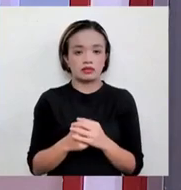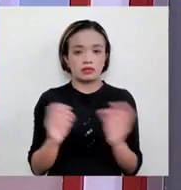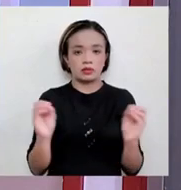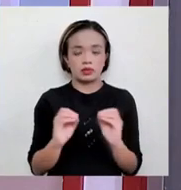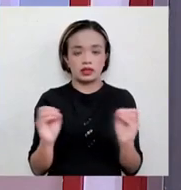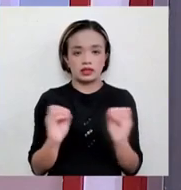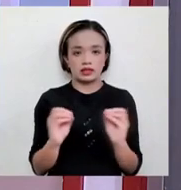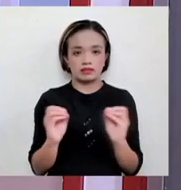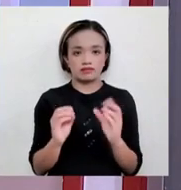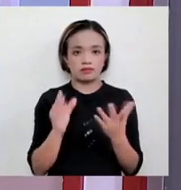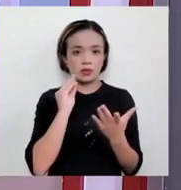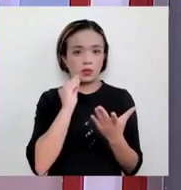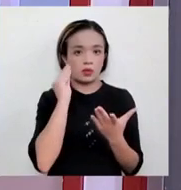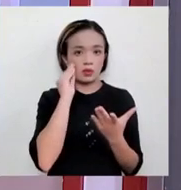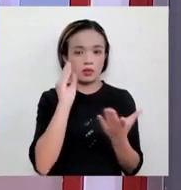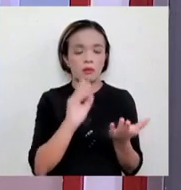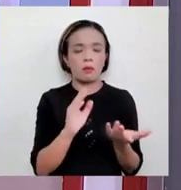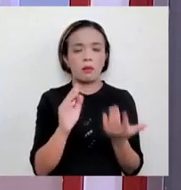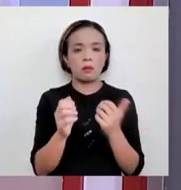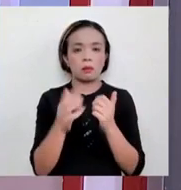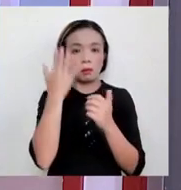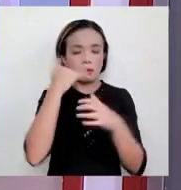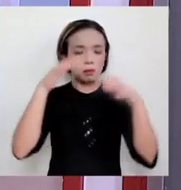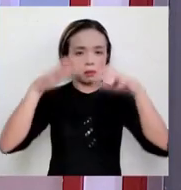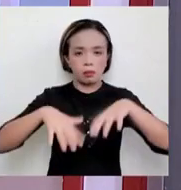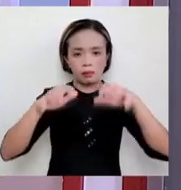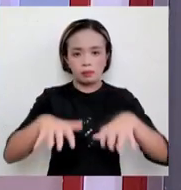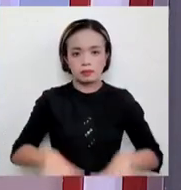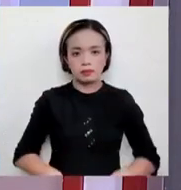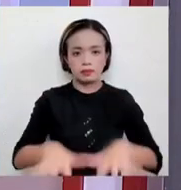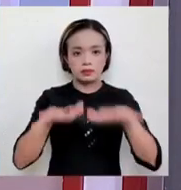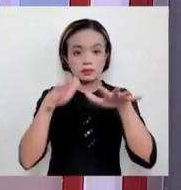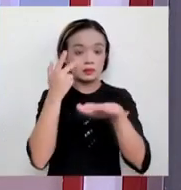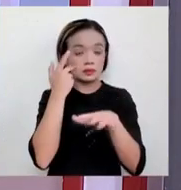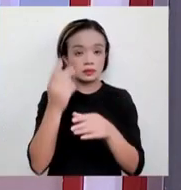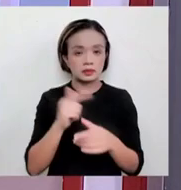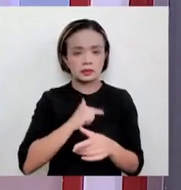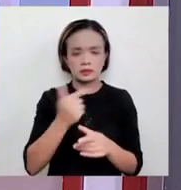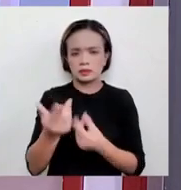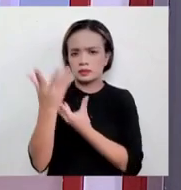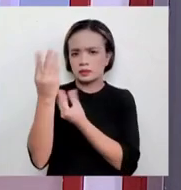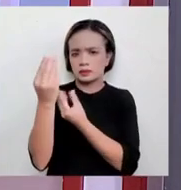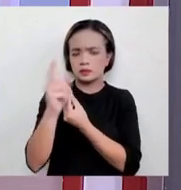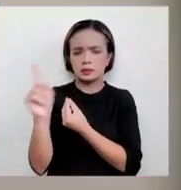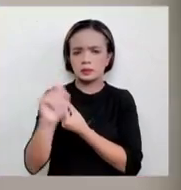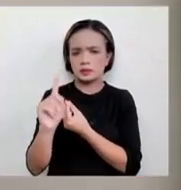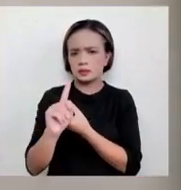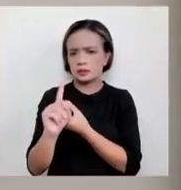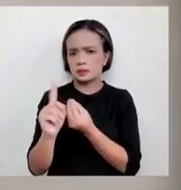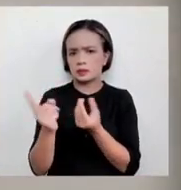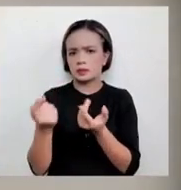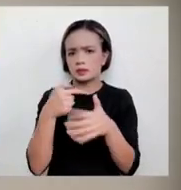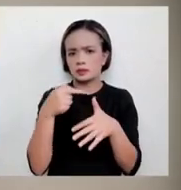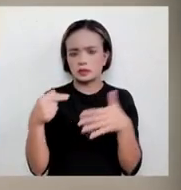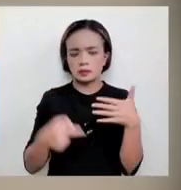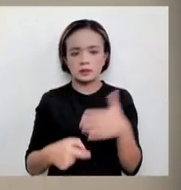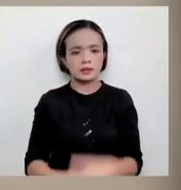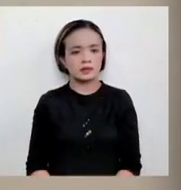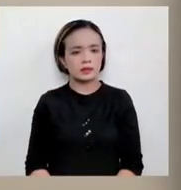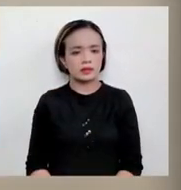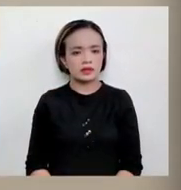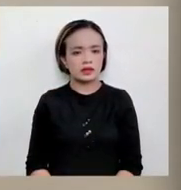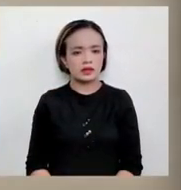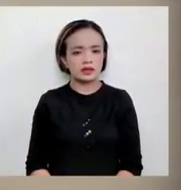rains led to floods. Our very own Irene Perol now joins us with the latest. Irene, what more can you tell us? Carmina, a total